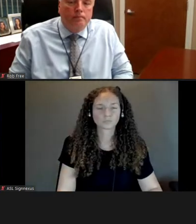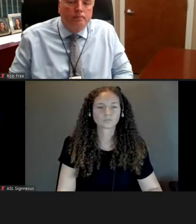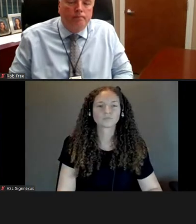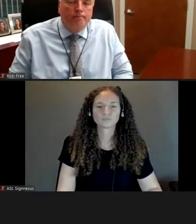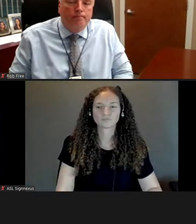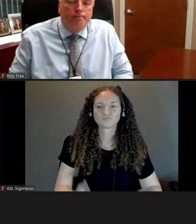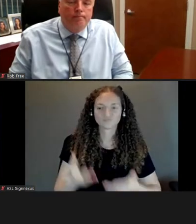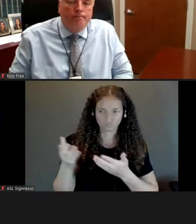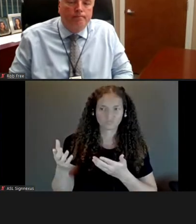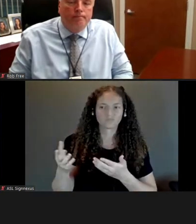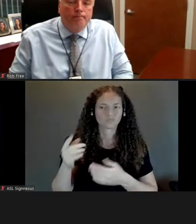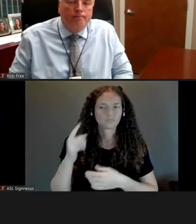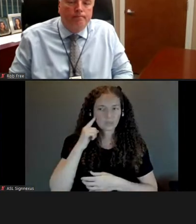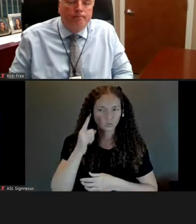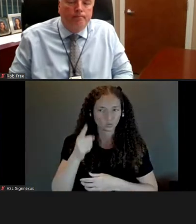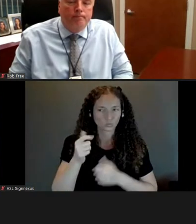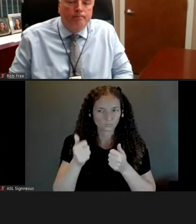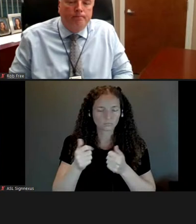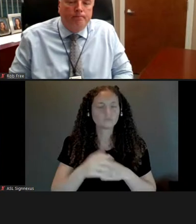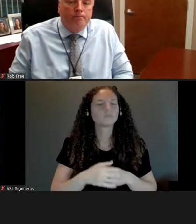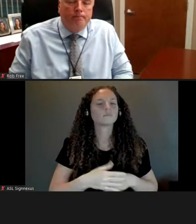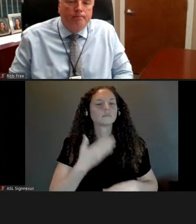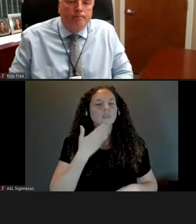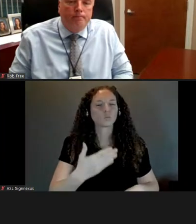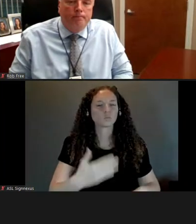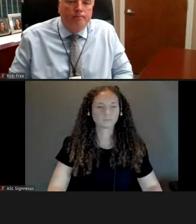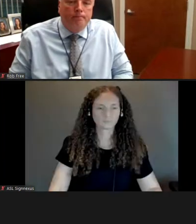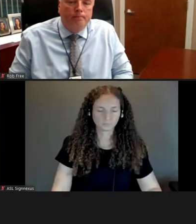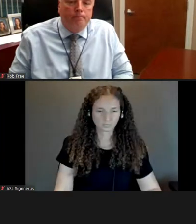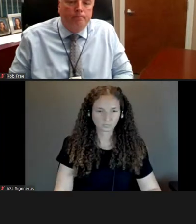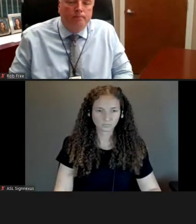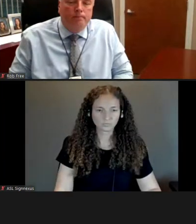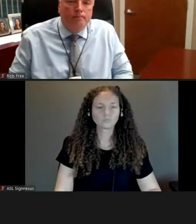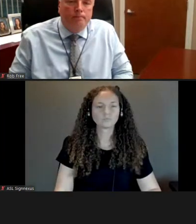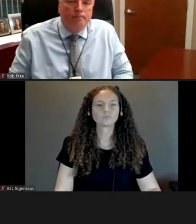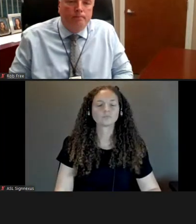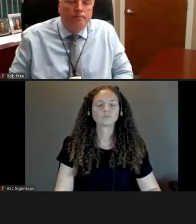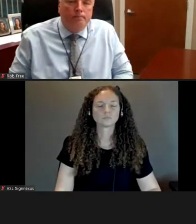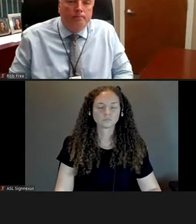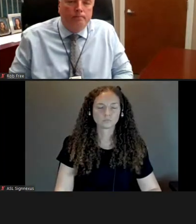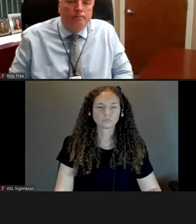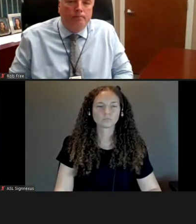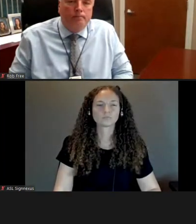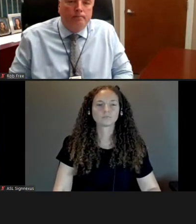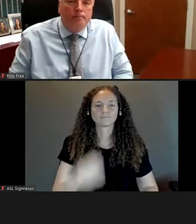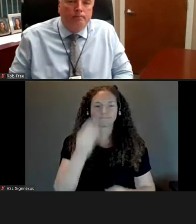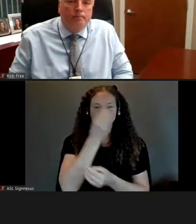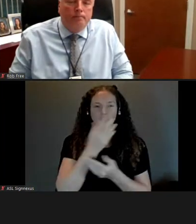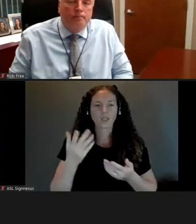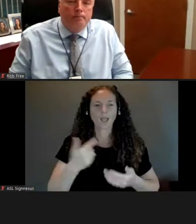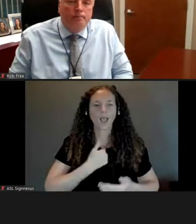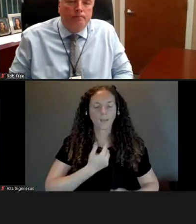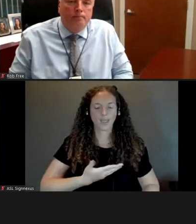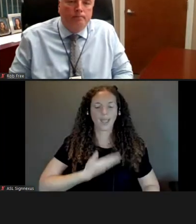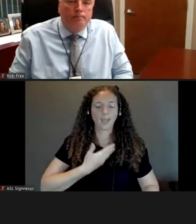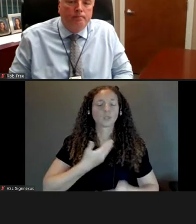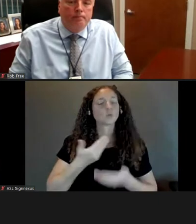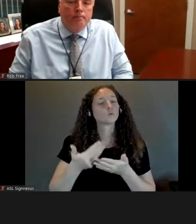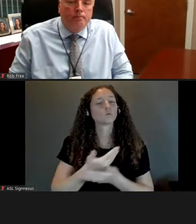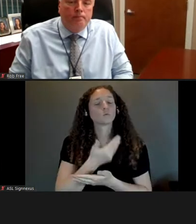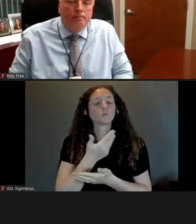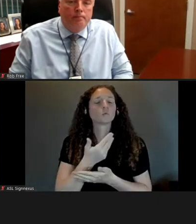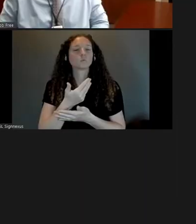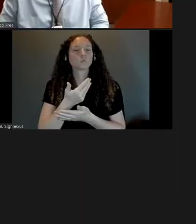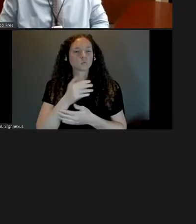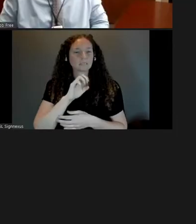You're on. You're good. Okay. Thank you. I just wanted to state that I'm happy for the new East Side Access Line.